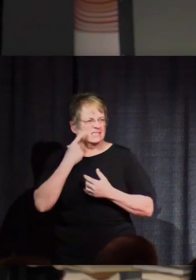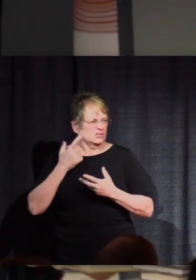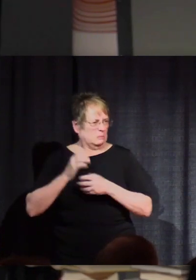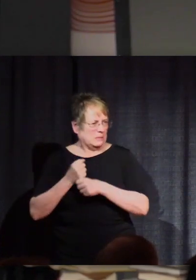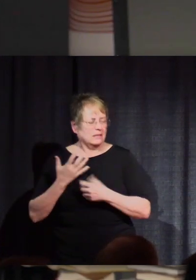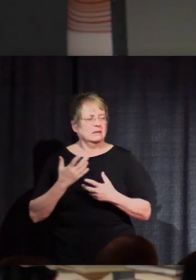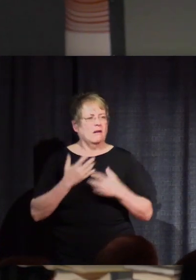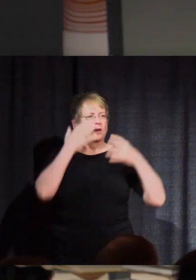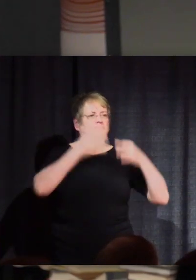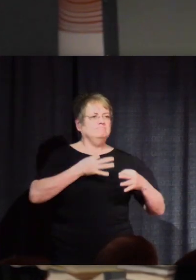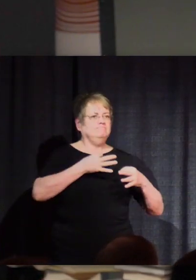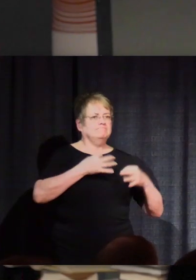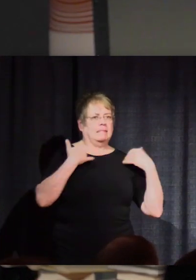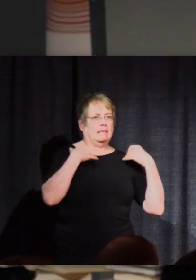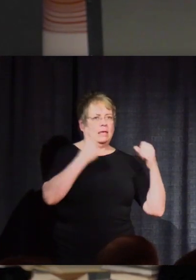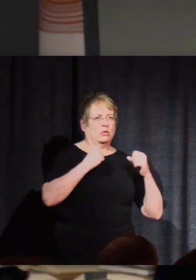on health coaching and started studying.